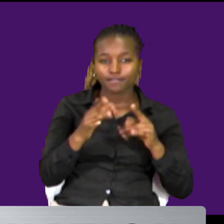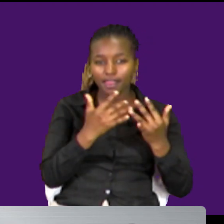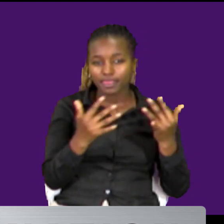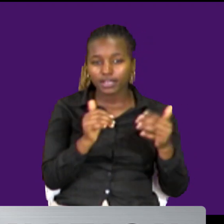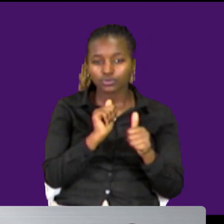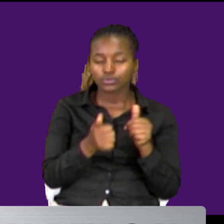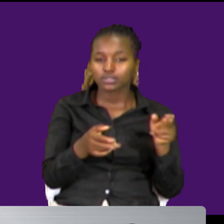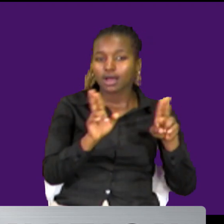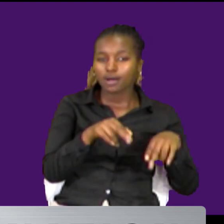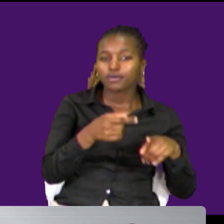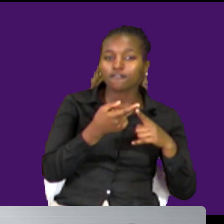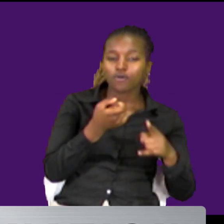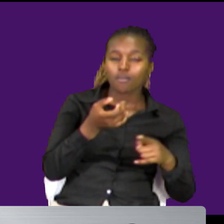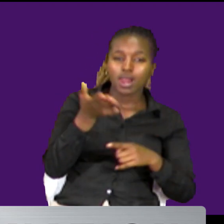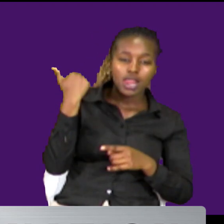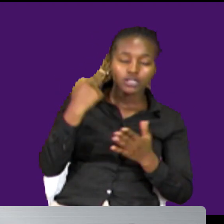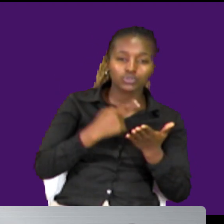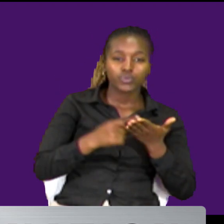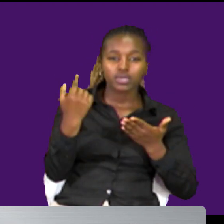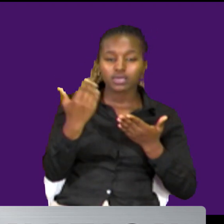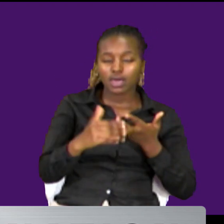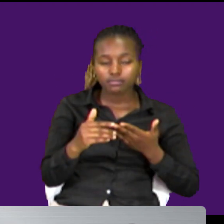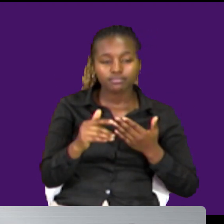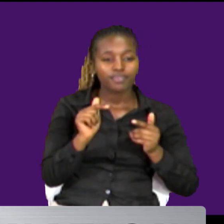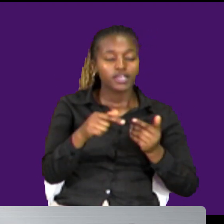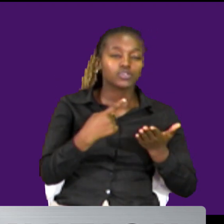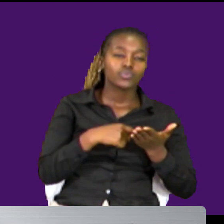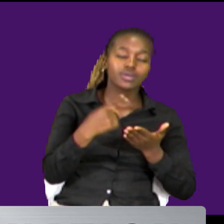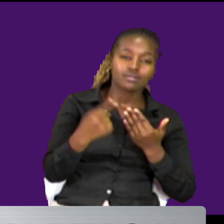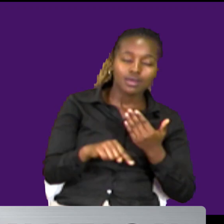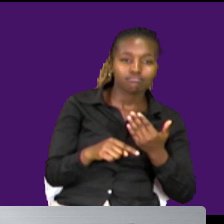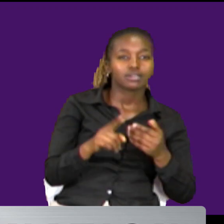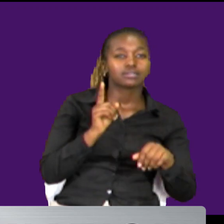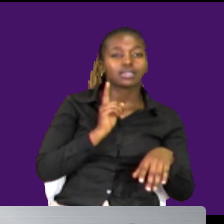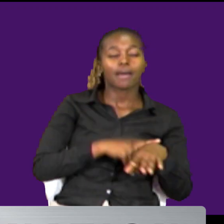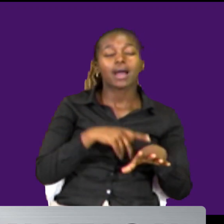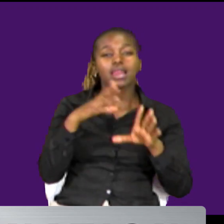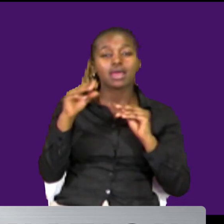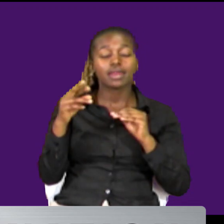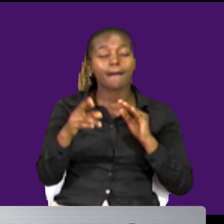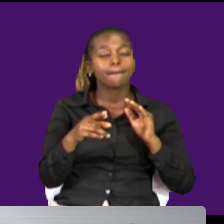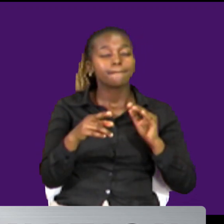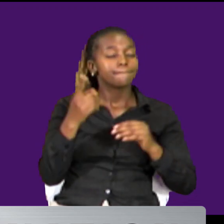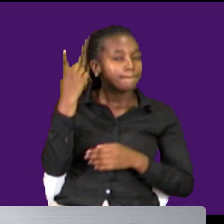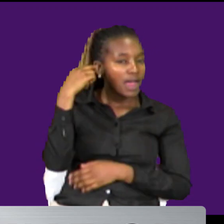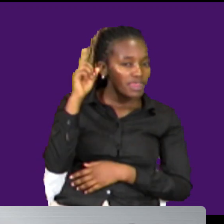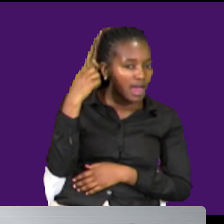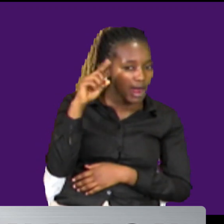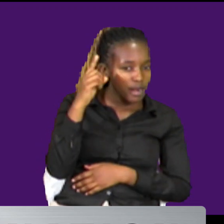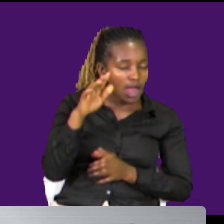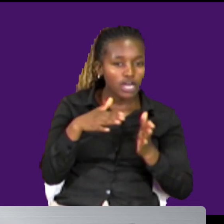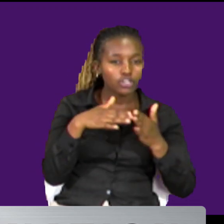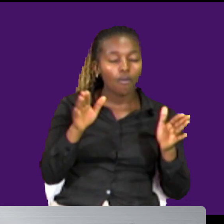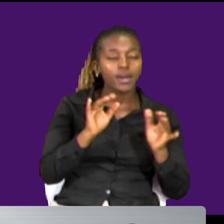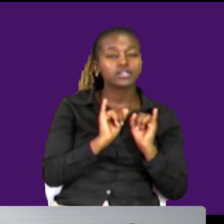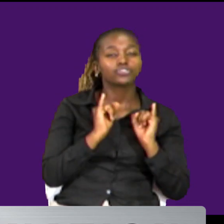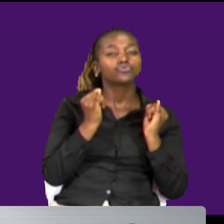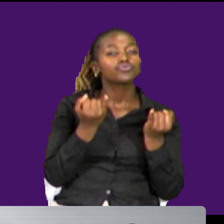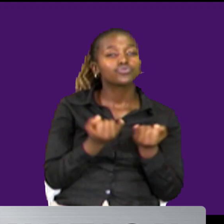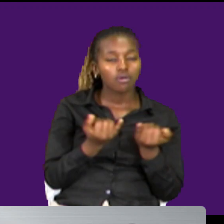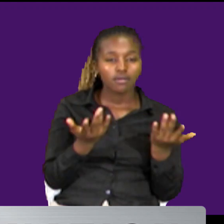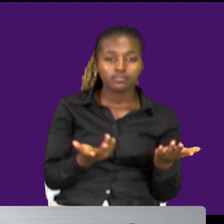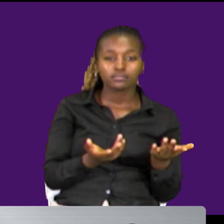last weekend, this weekend, when he was in Madale the other day opening up the vocational training center, and there's a whole discussion